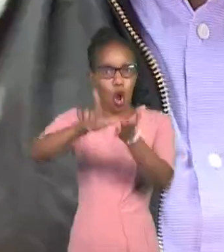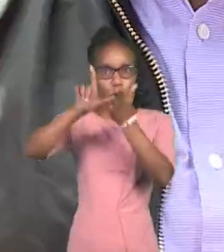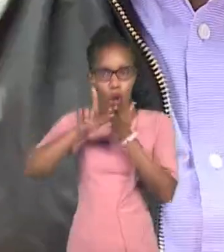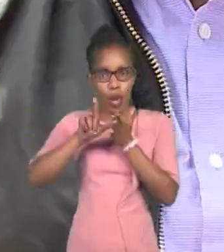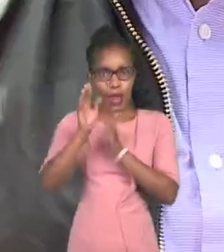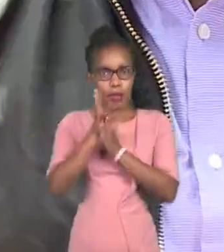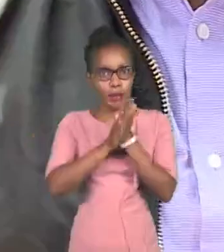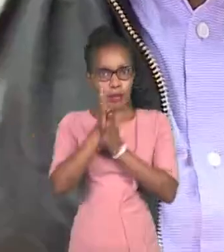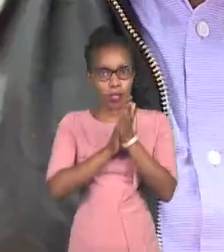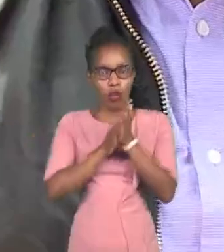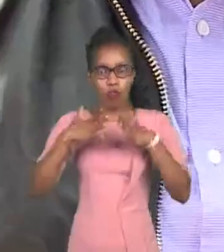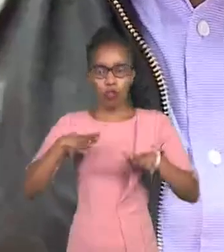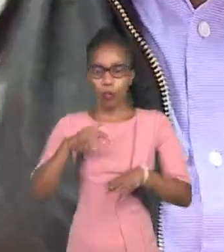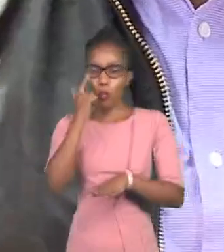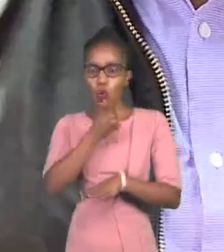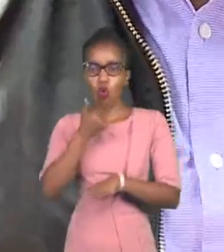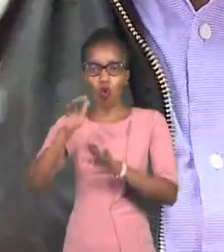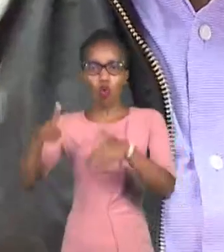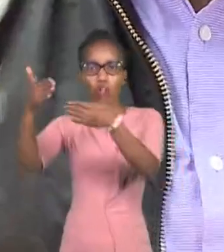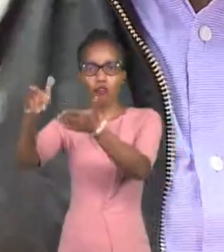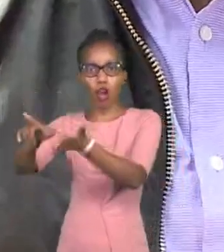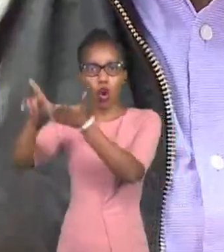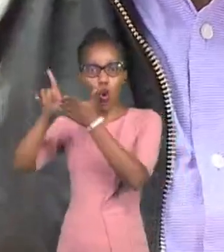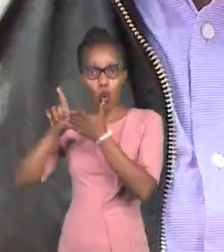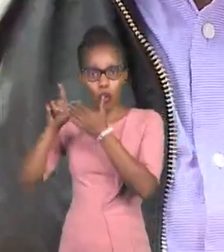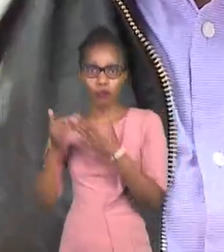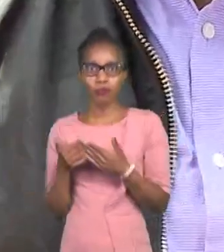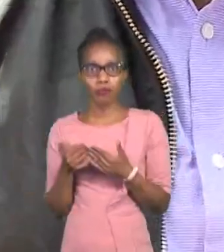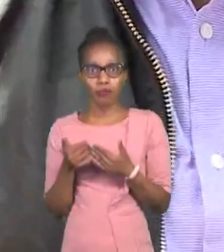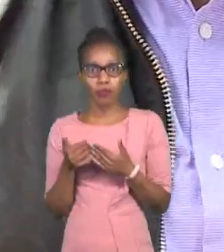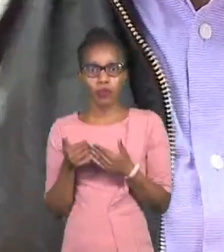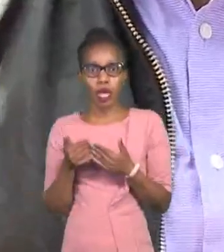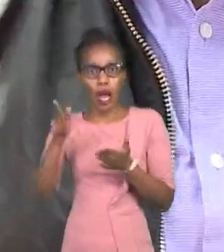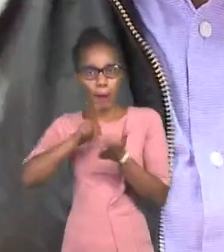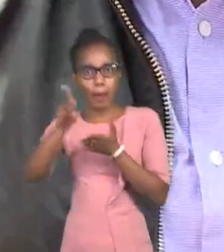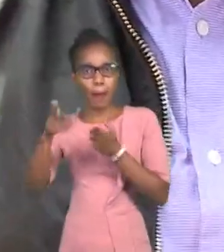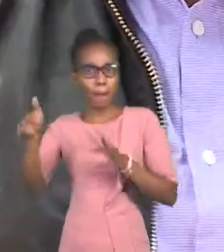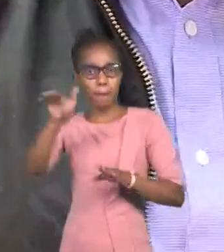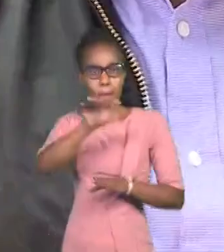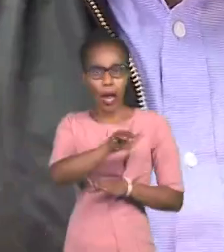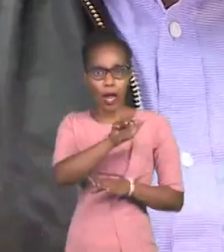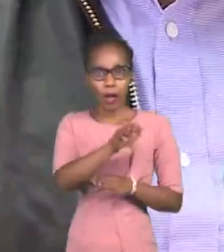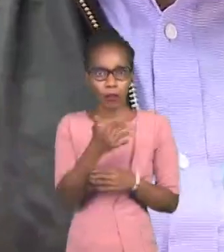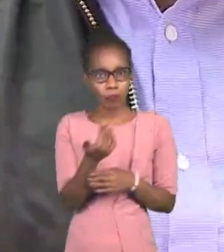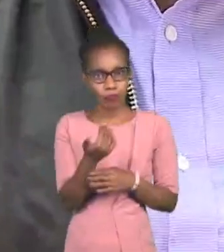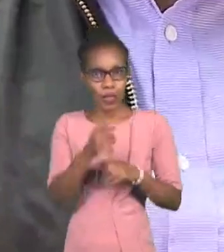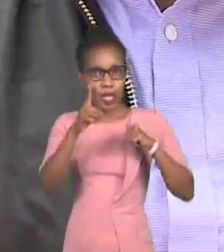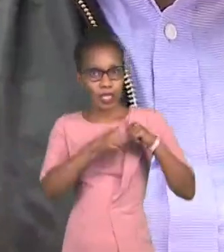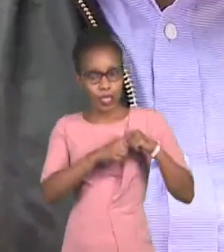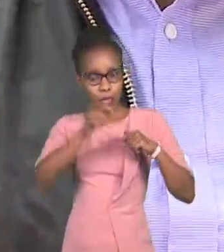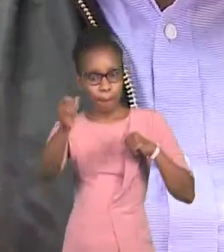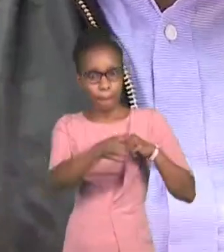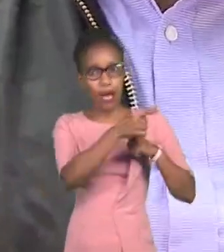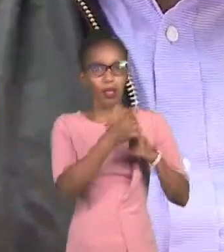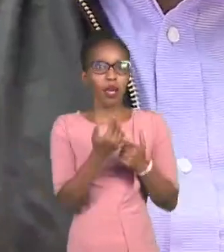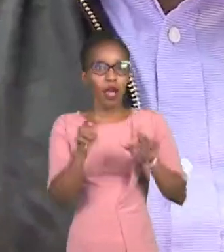for those servicing loans and a moratorium on principal repayment for at least a period of 6 months and